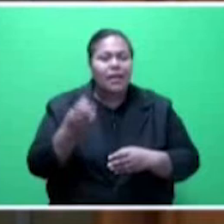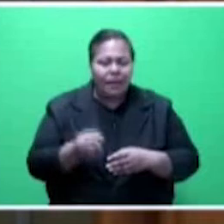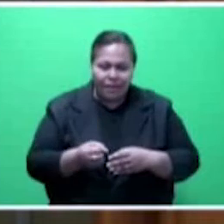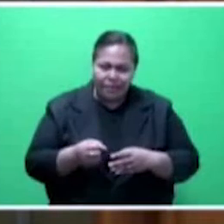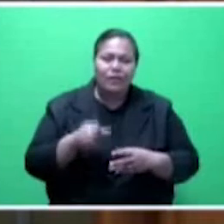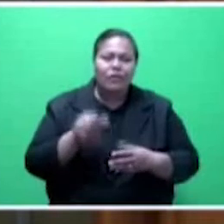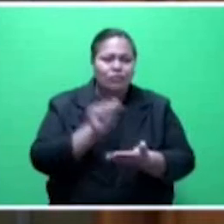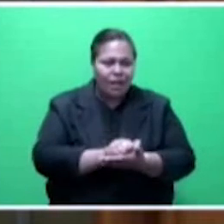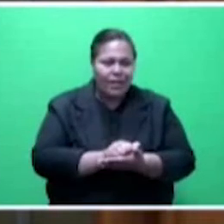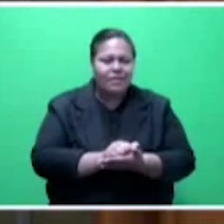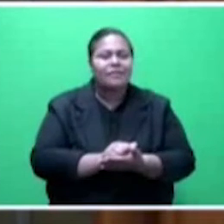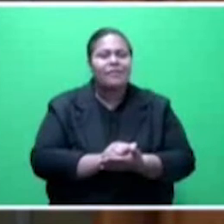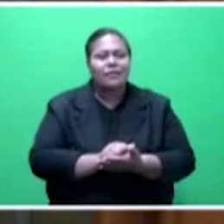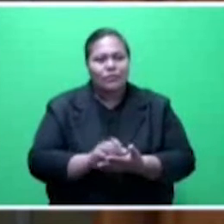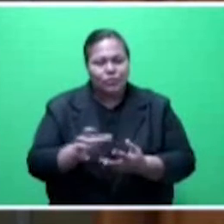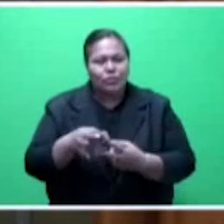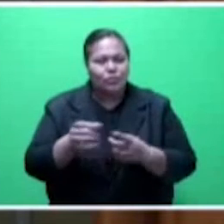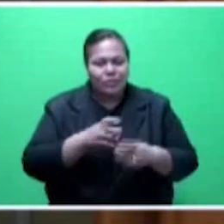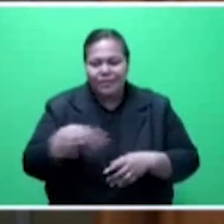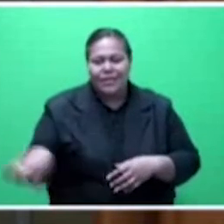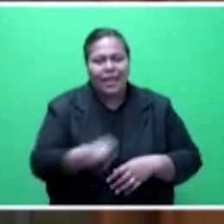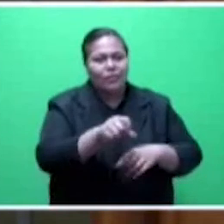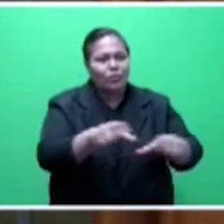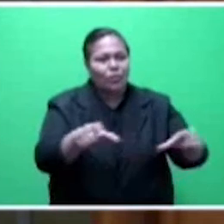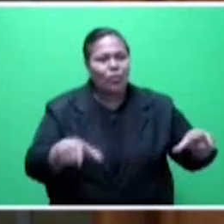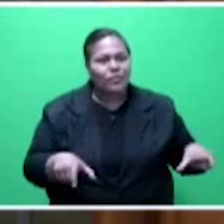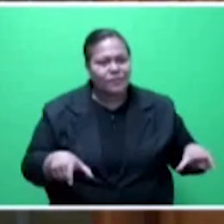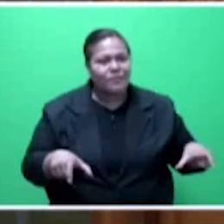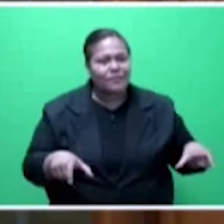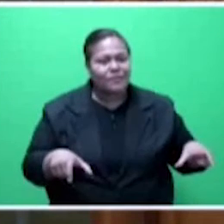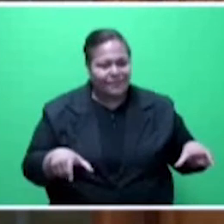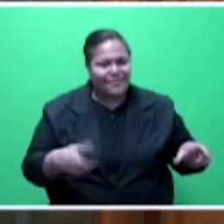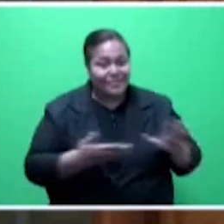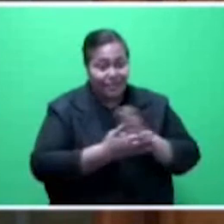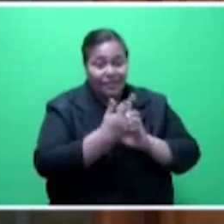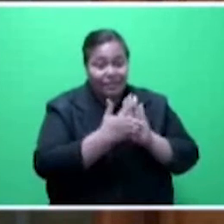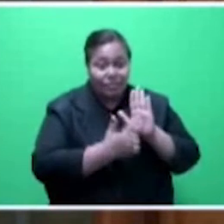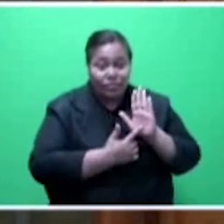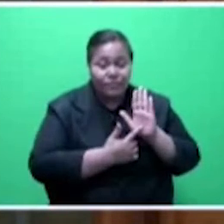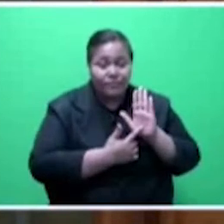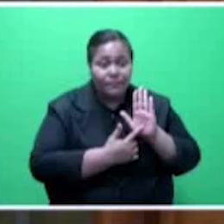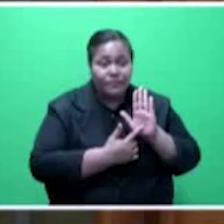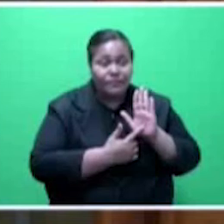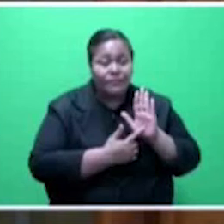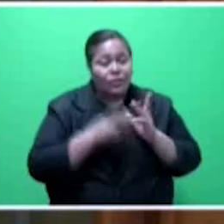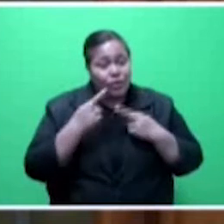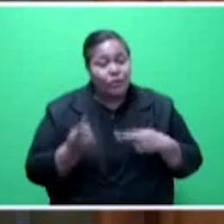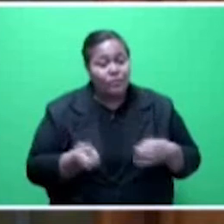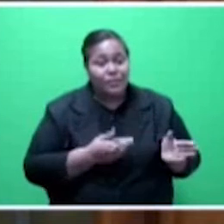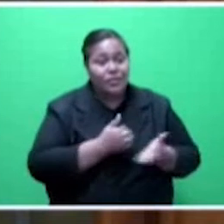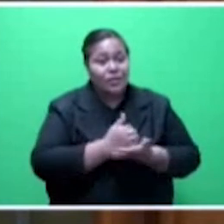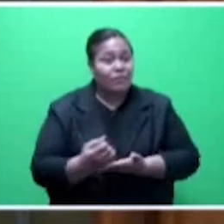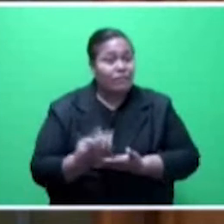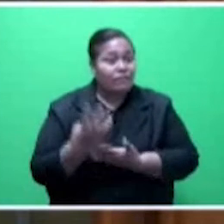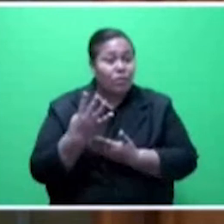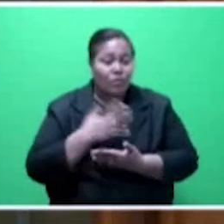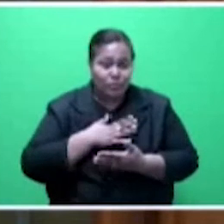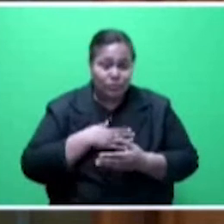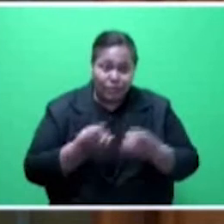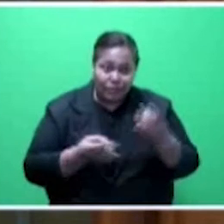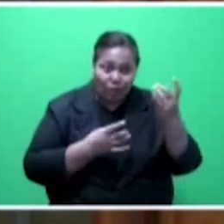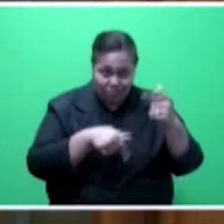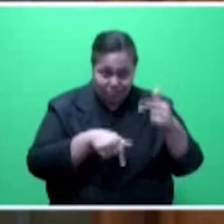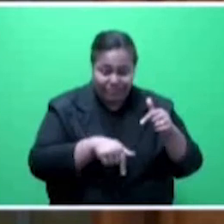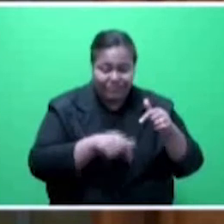seek redress under the common law. Mr. Speaker, sir, recommendation 4. I wish to inform this August House